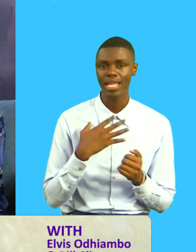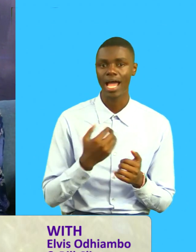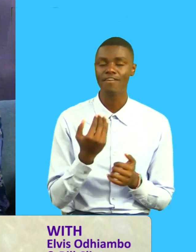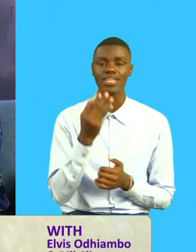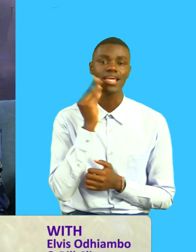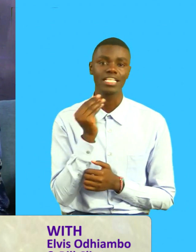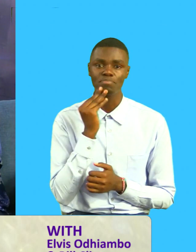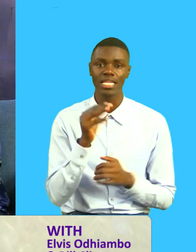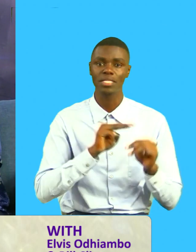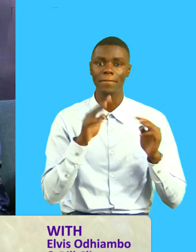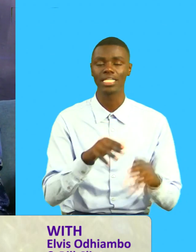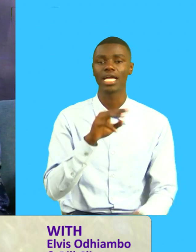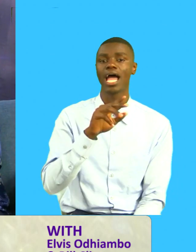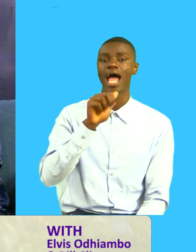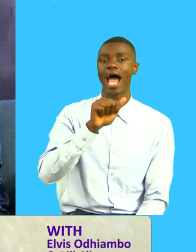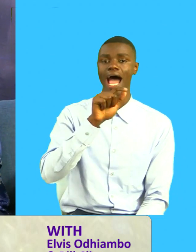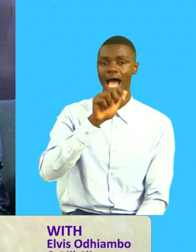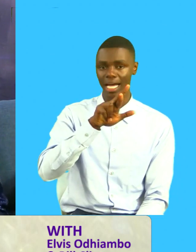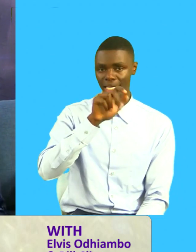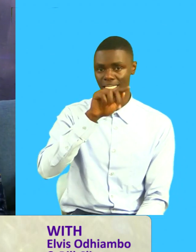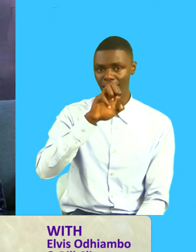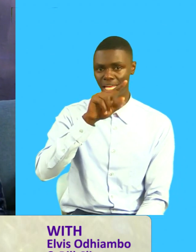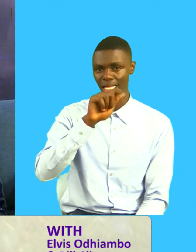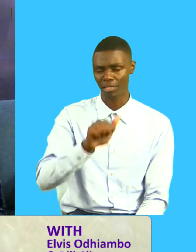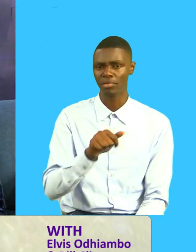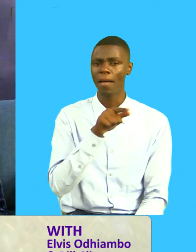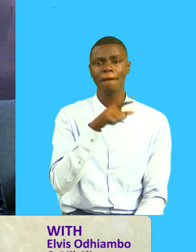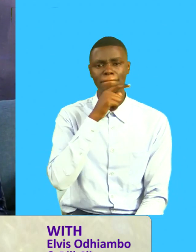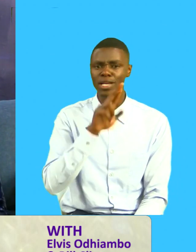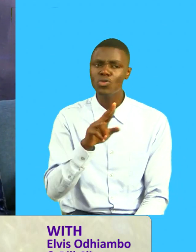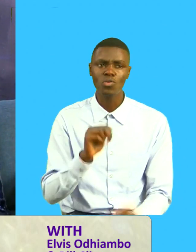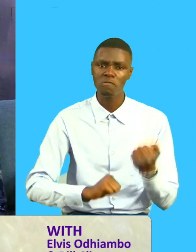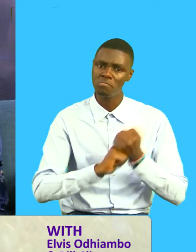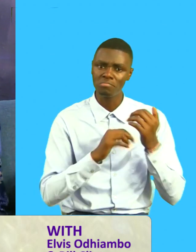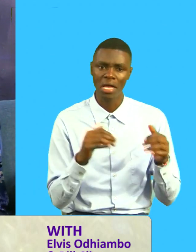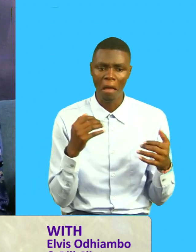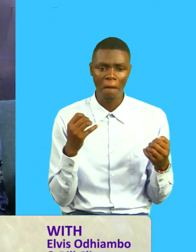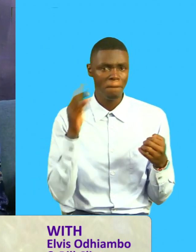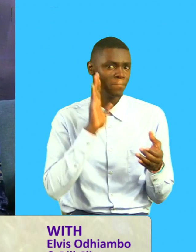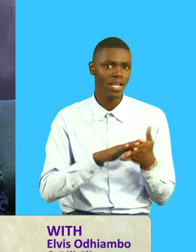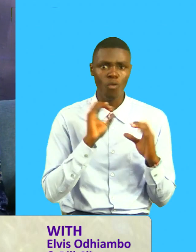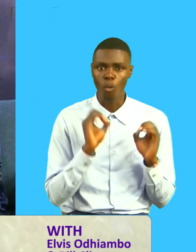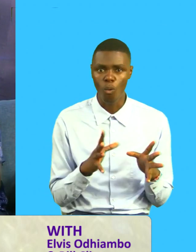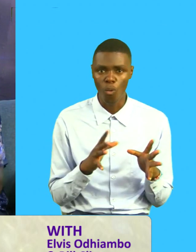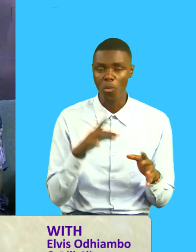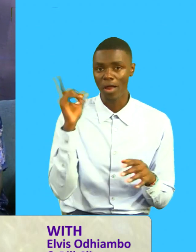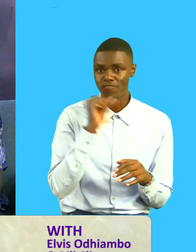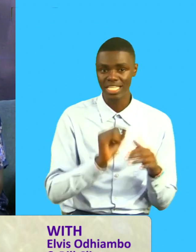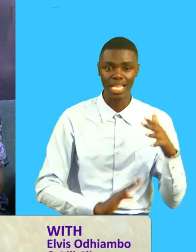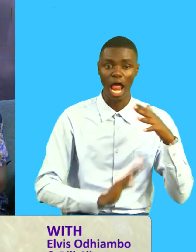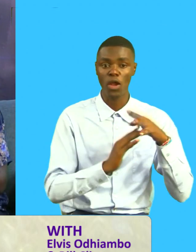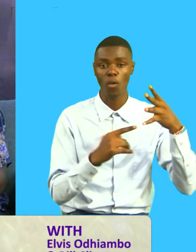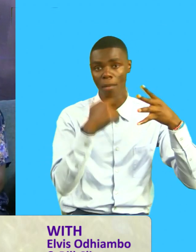Mikel Arteta. Many could not believe, I'm sure you at Manchester United fans, you could not believe that you could finish in top 4 this